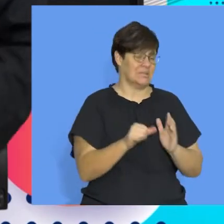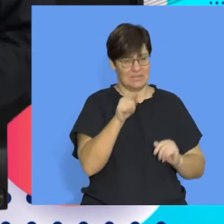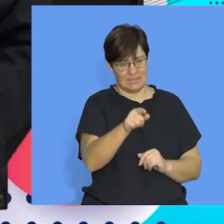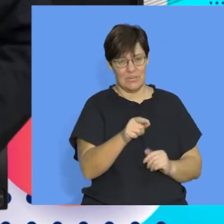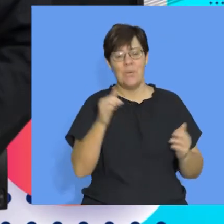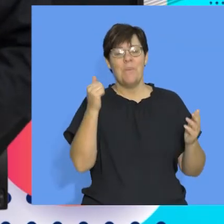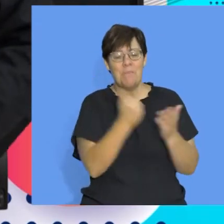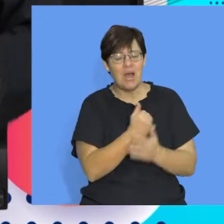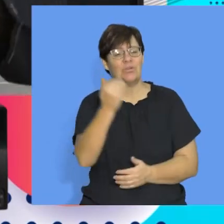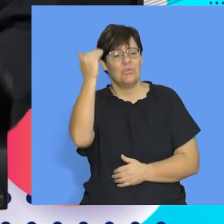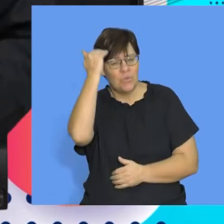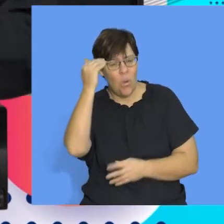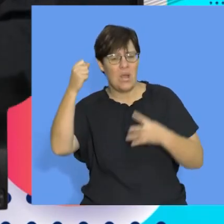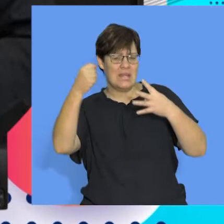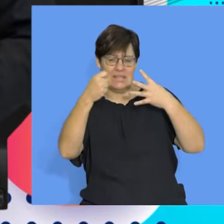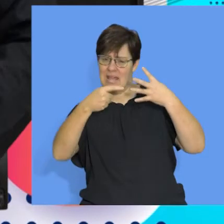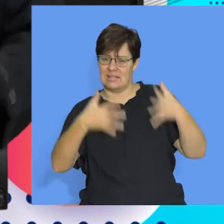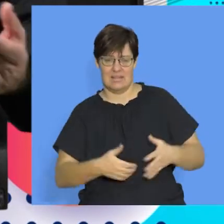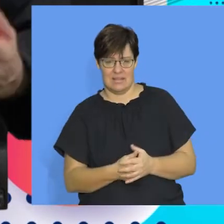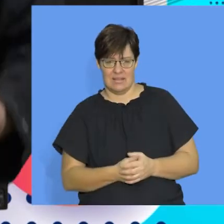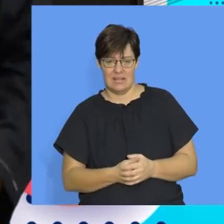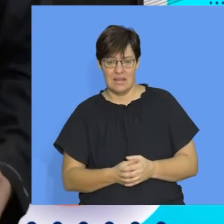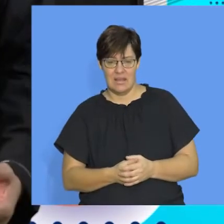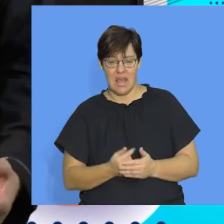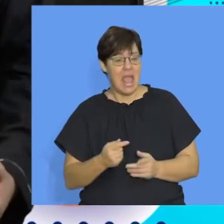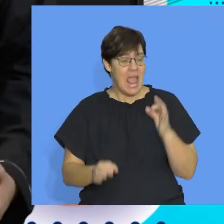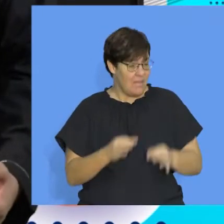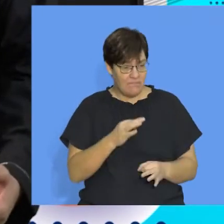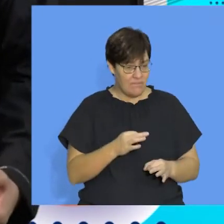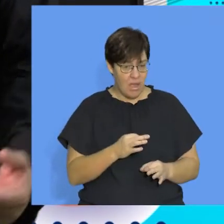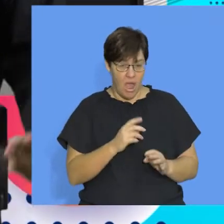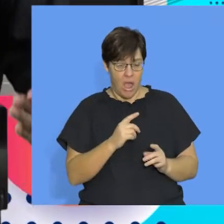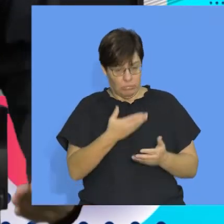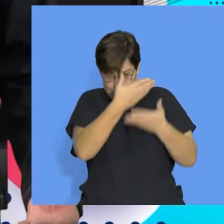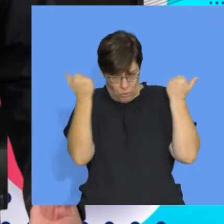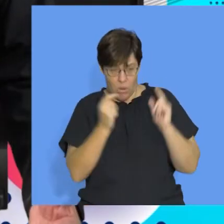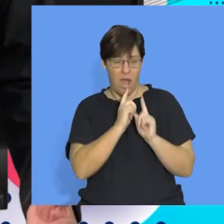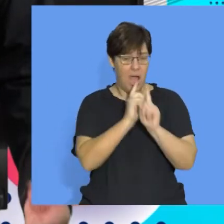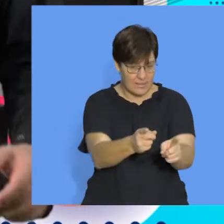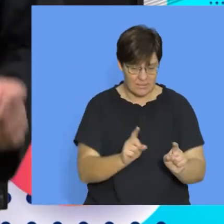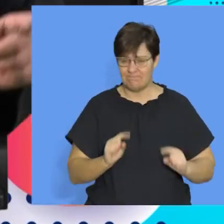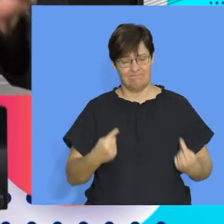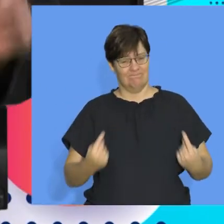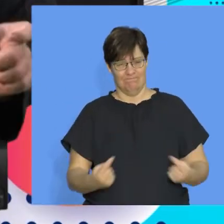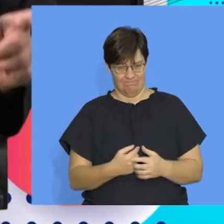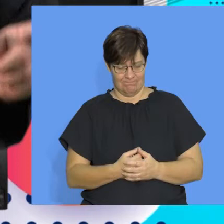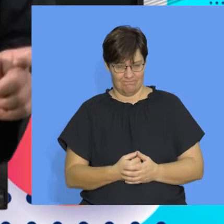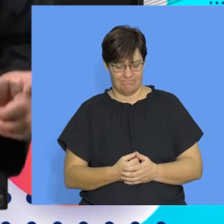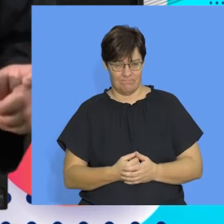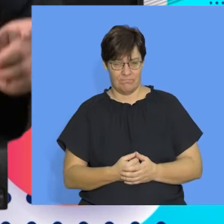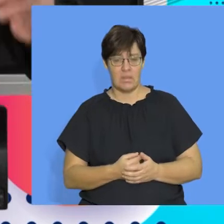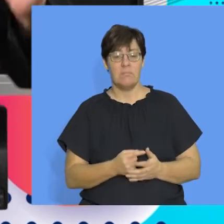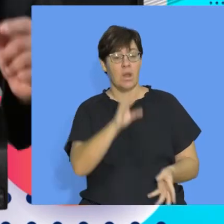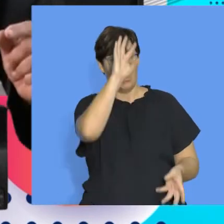this indicator before you attempt to actually answer it, right? So what is it? Once again, it is your total